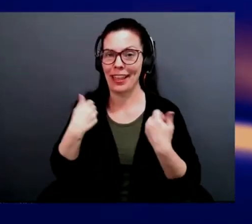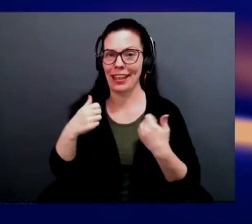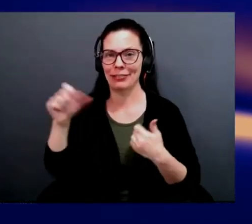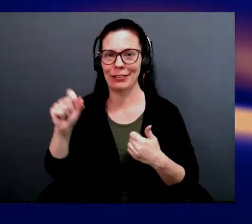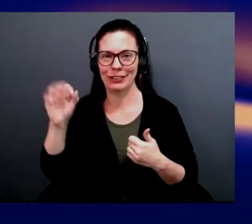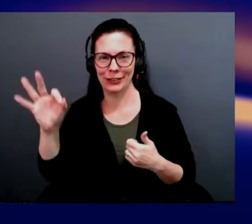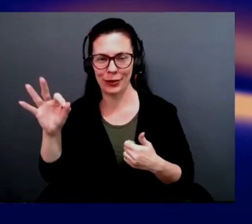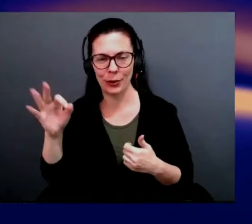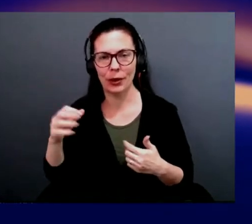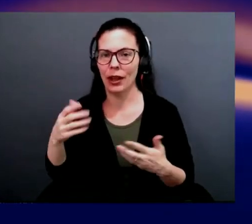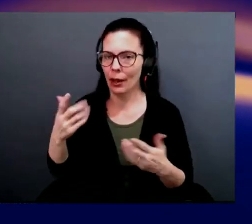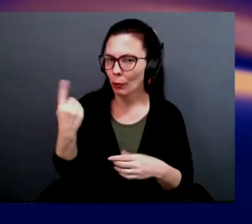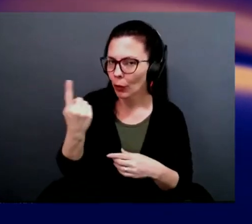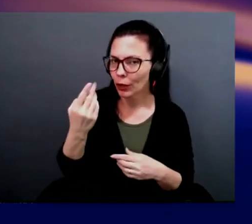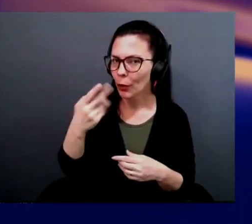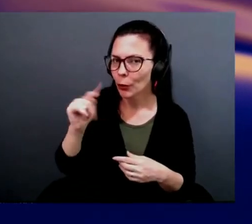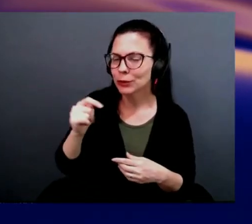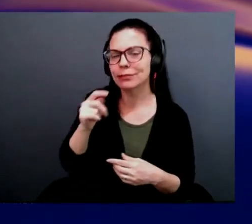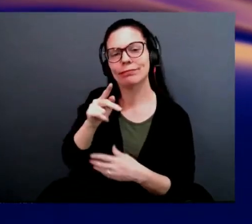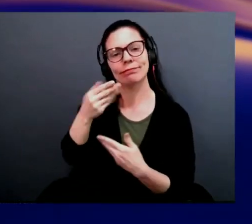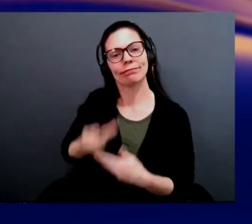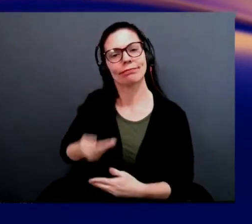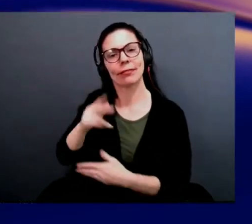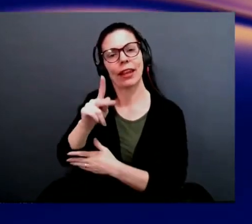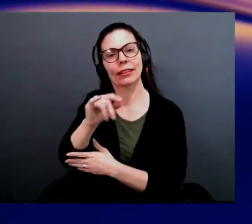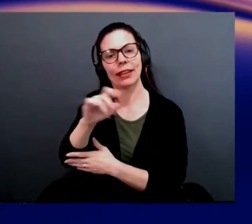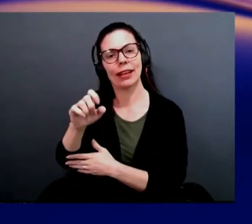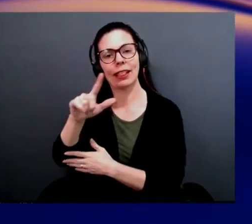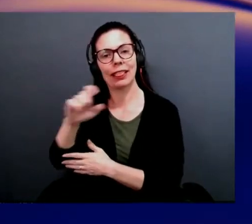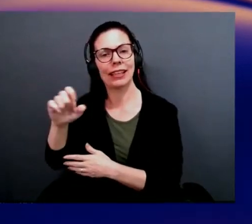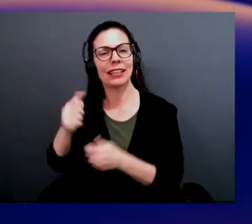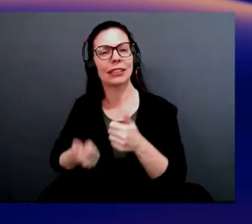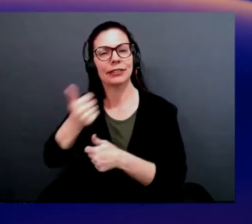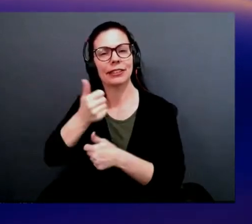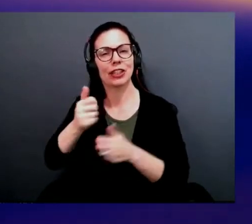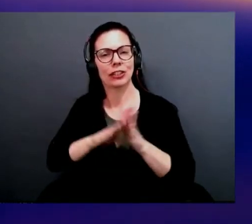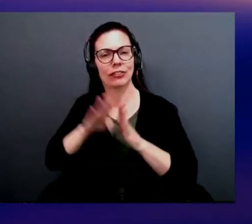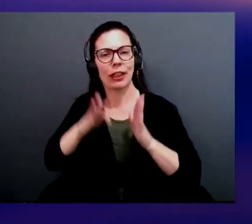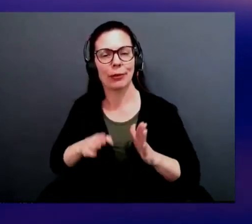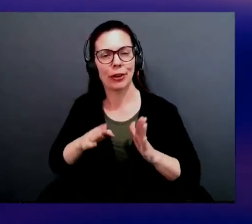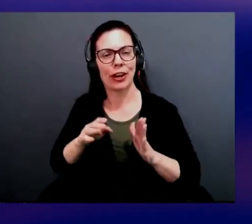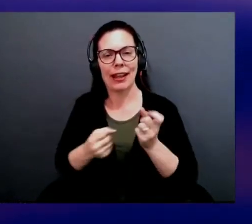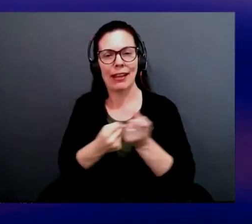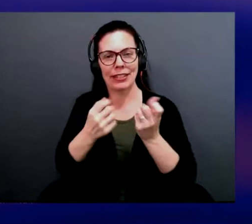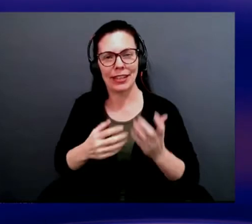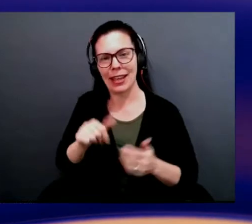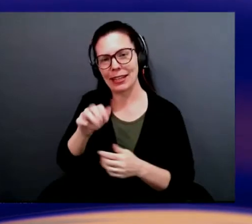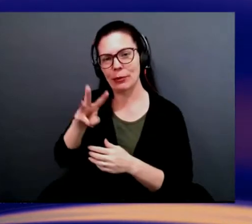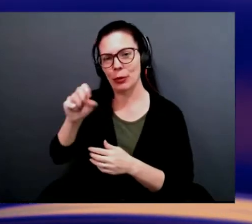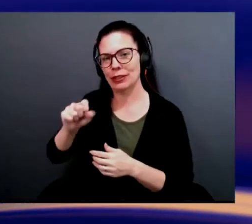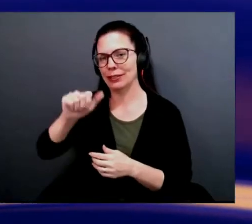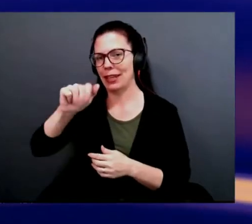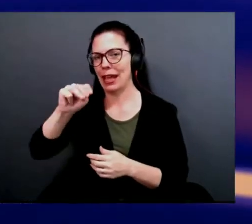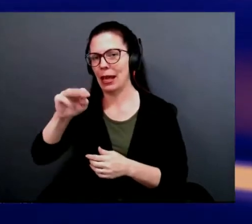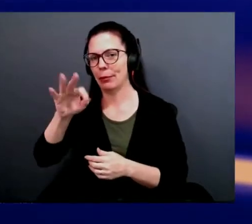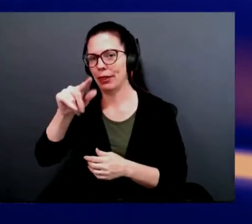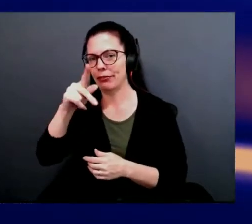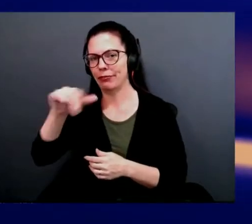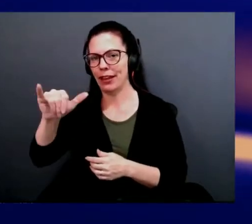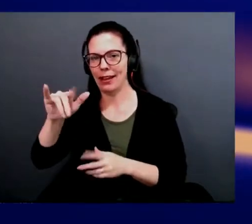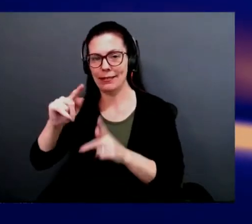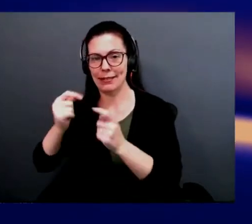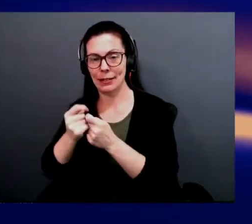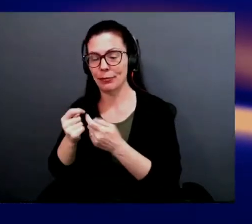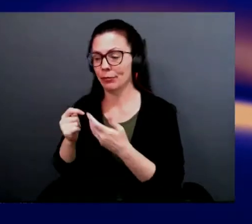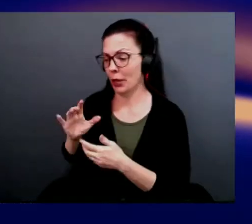am one of your hosts, Kyle Lee, a senior developer advocate on the AWS Amplify team. I'm here with my co-host, Steve.